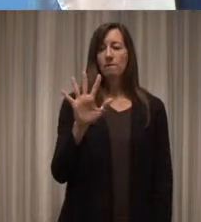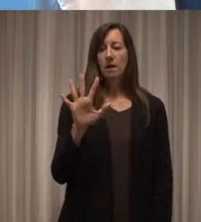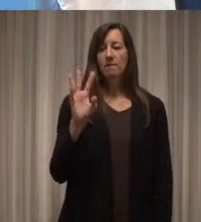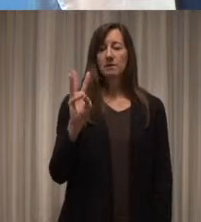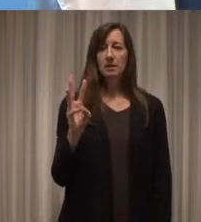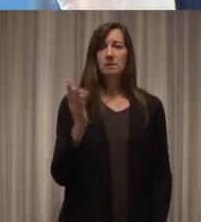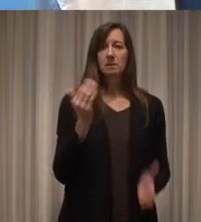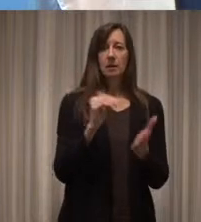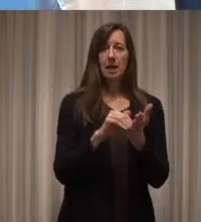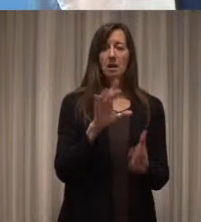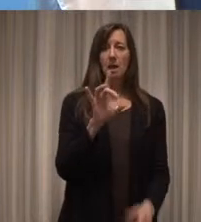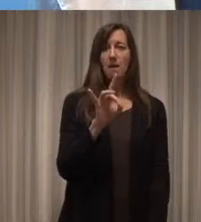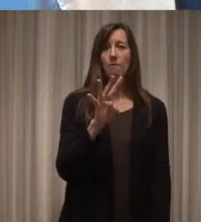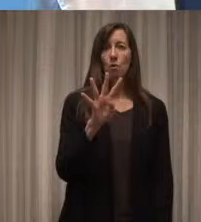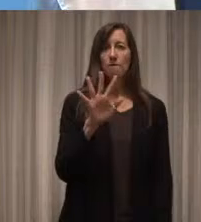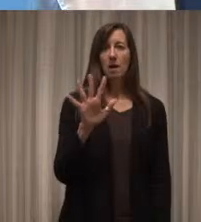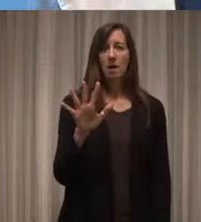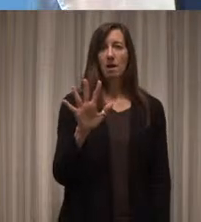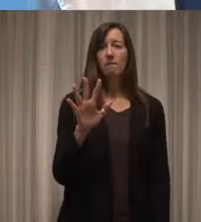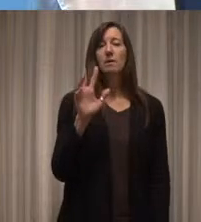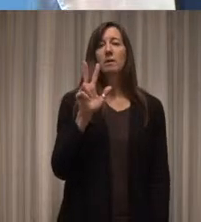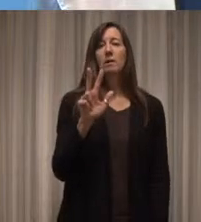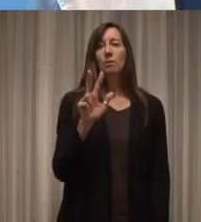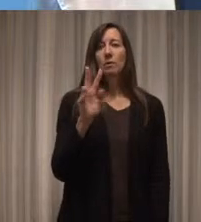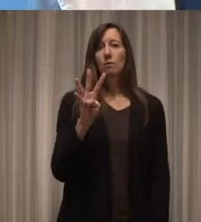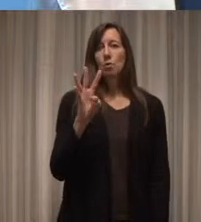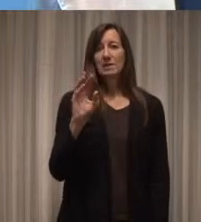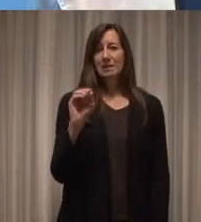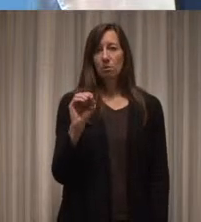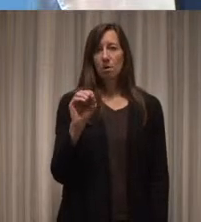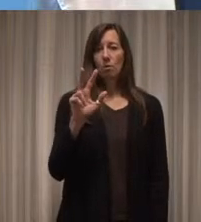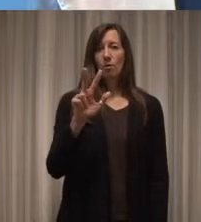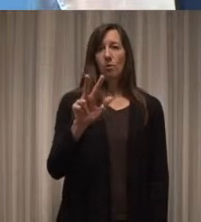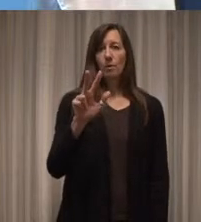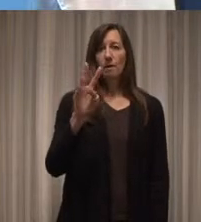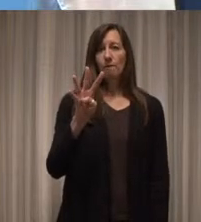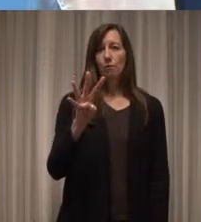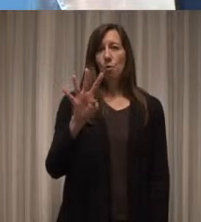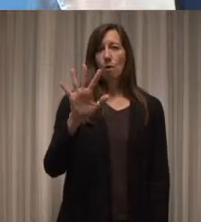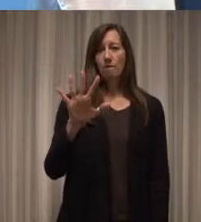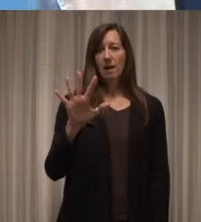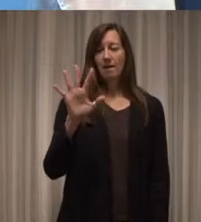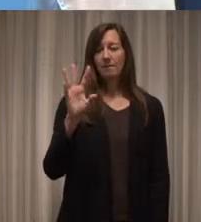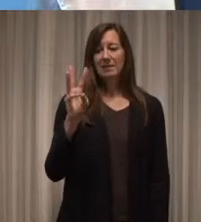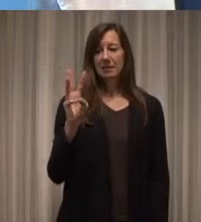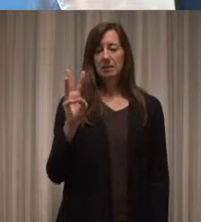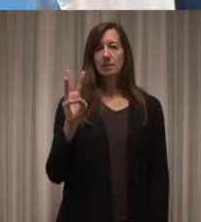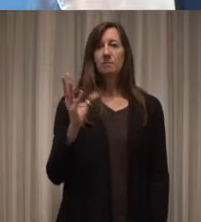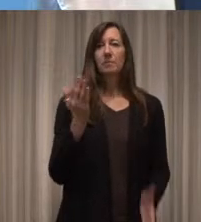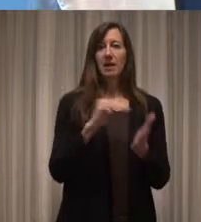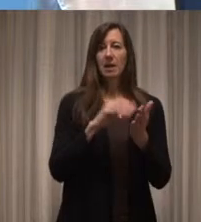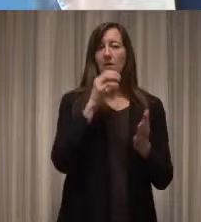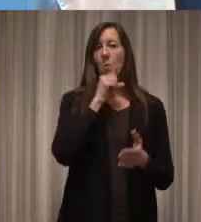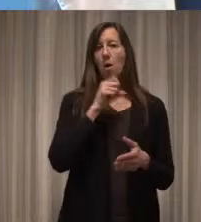340-3456. And I apologize, I don't have that on a slide today, but that is our Ulster County Office for the Aging,